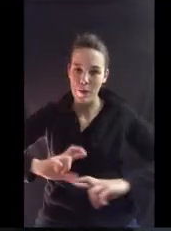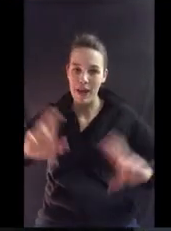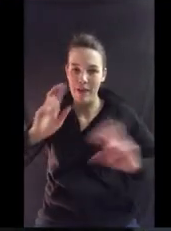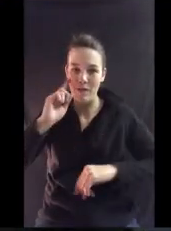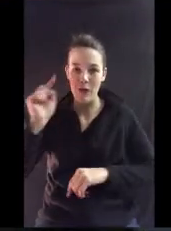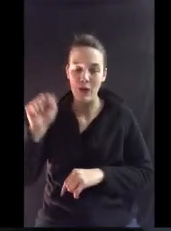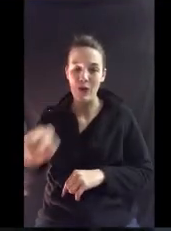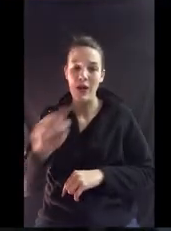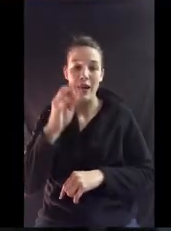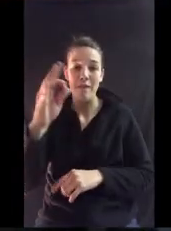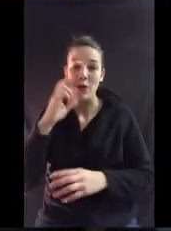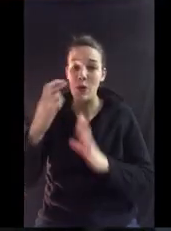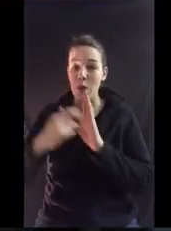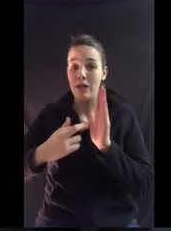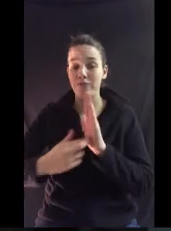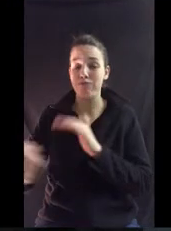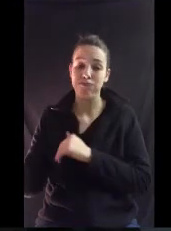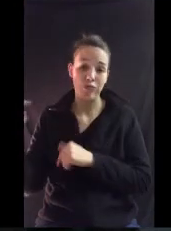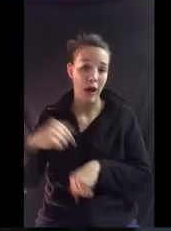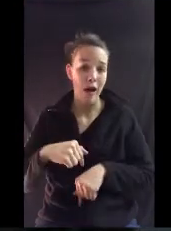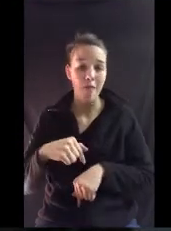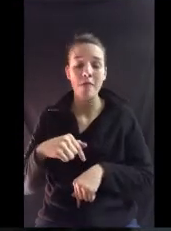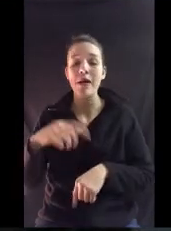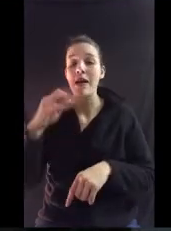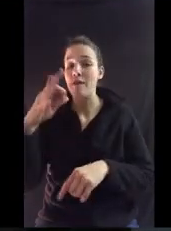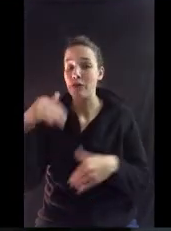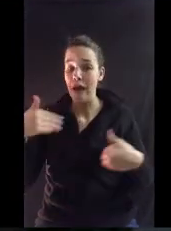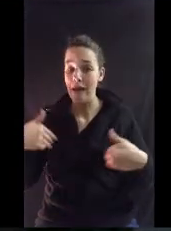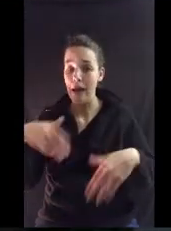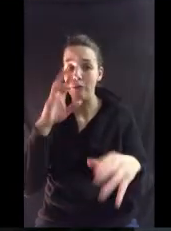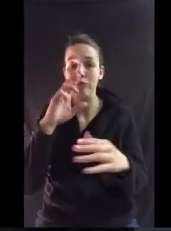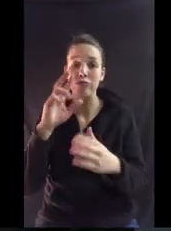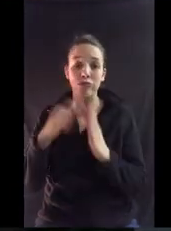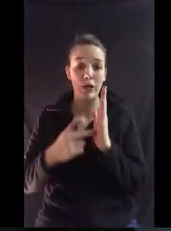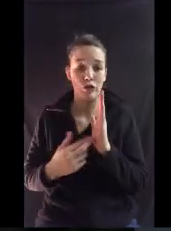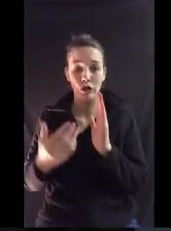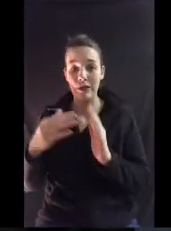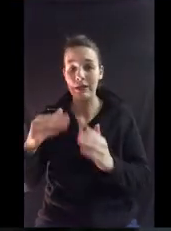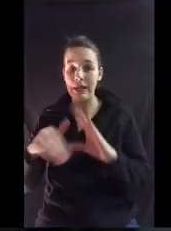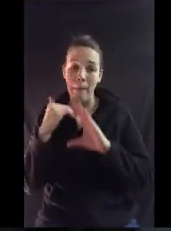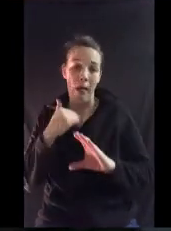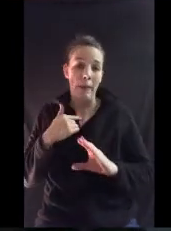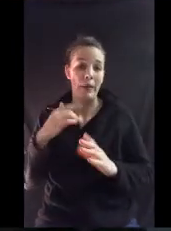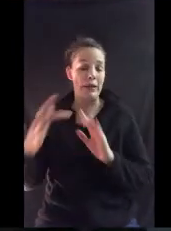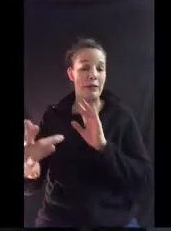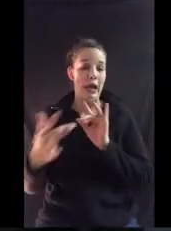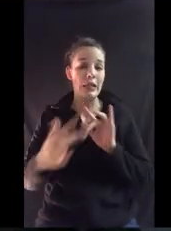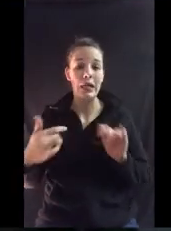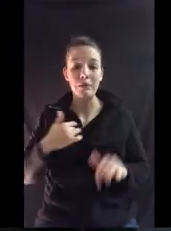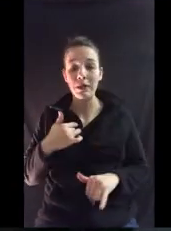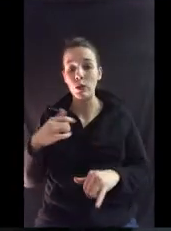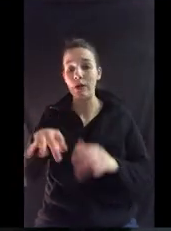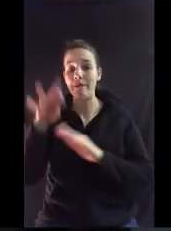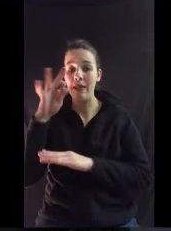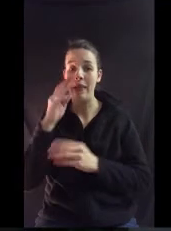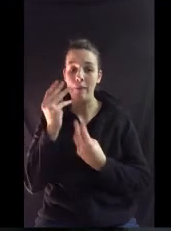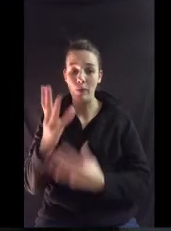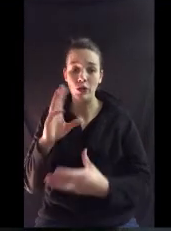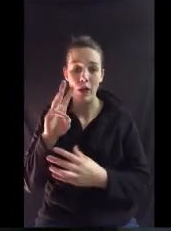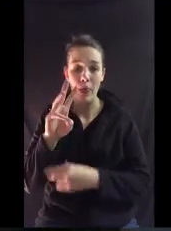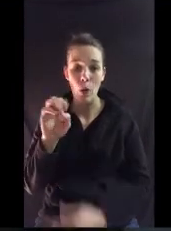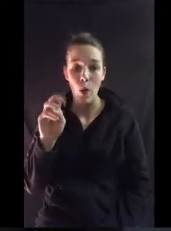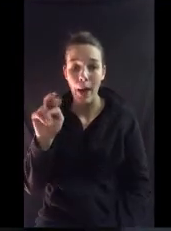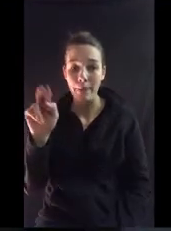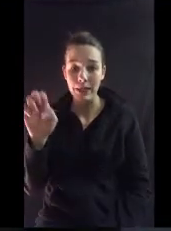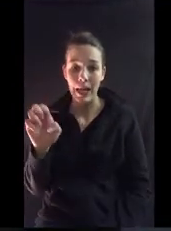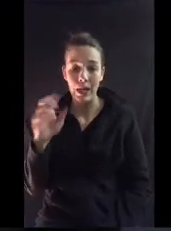the mission boxes. We'll have them all ready for you. If you're registered, come on by. And if you're not registered, shoot me an email, contact me. You can find all